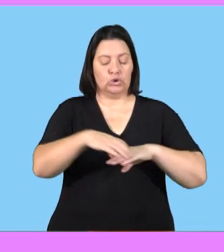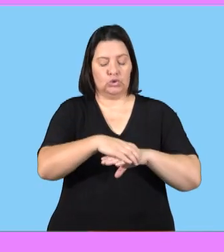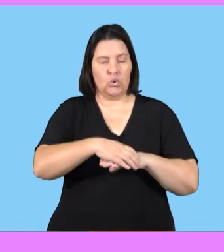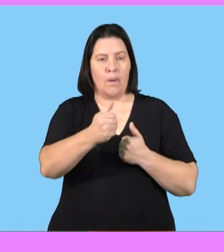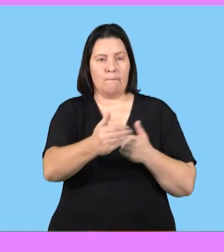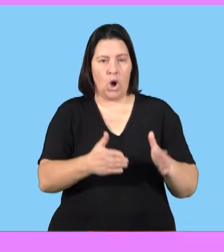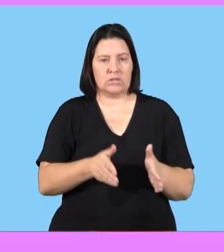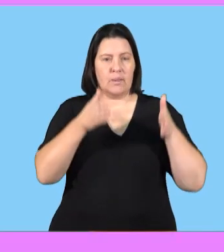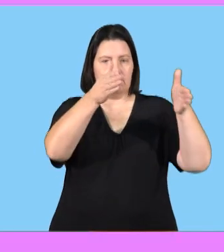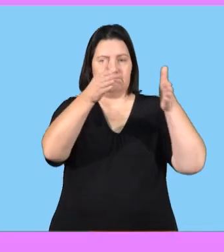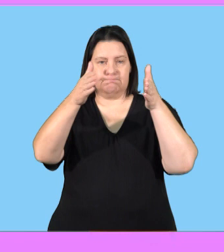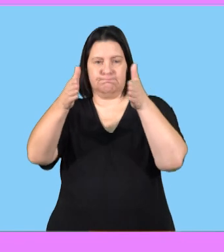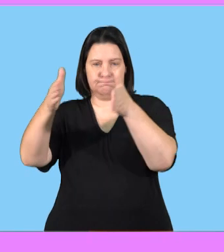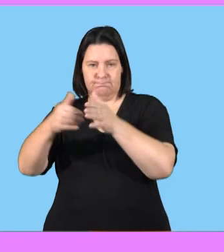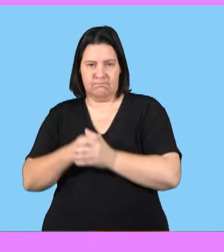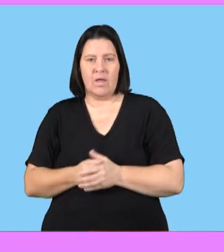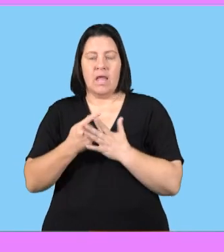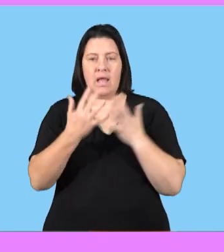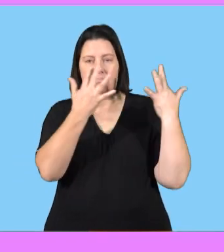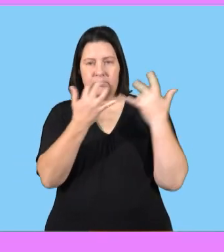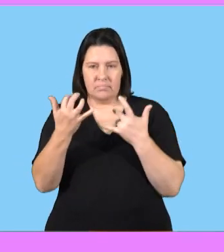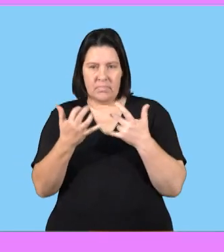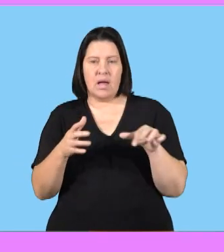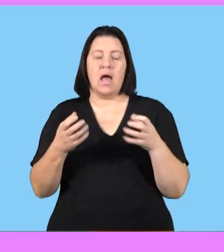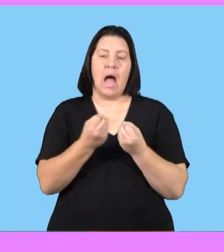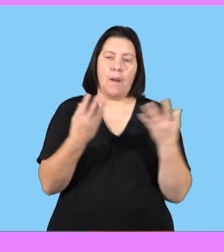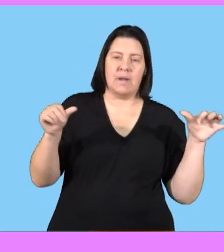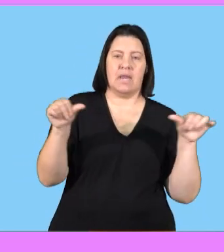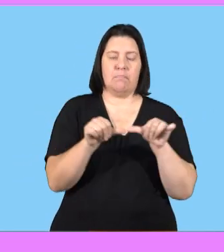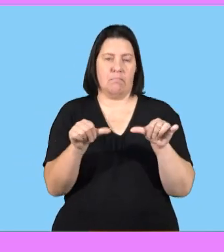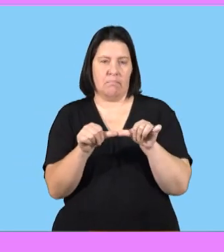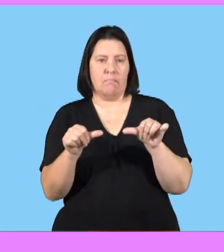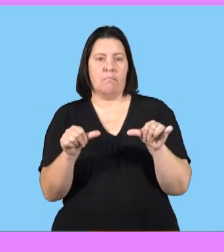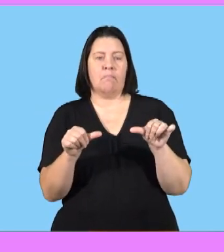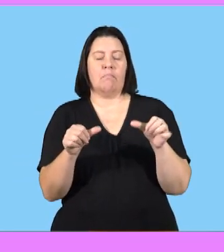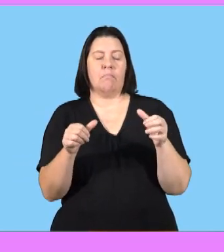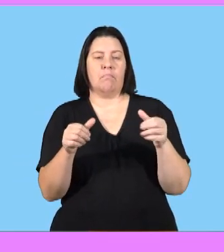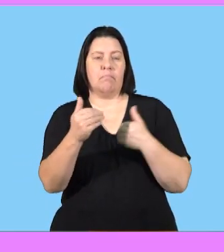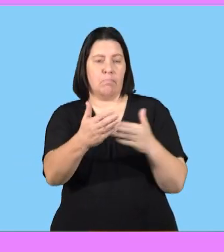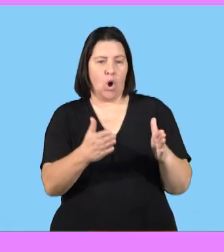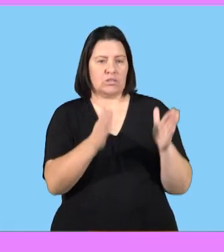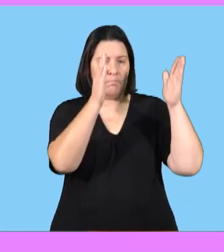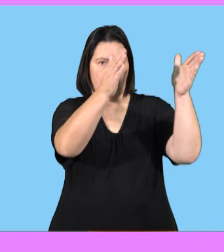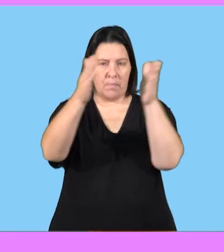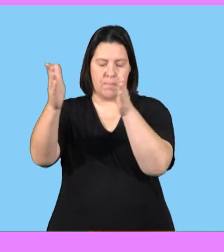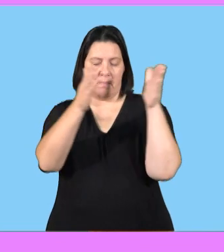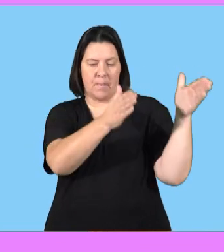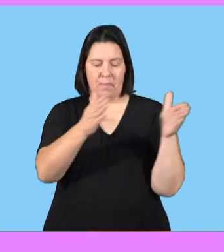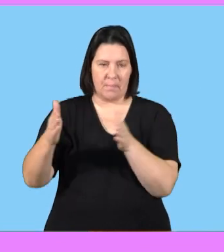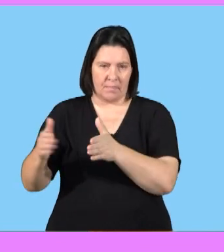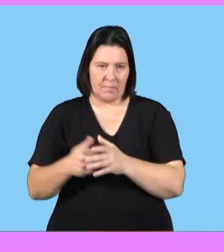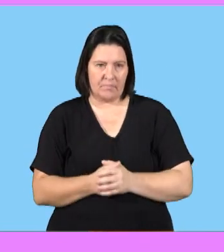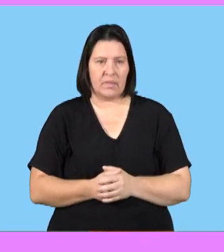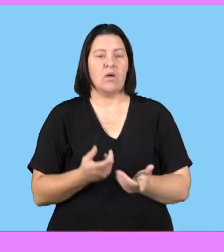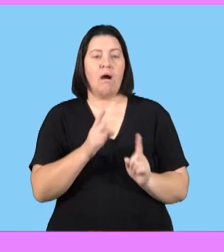into 2 cabinets. He used calculations to determine the number of boxes to be placed in each cabinet.